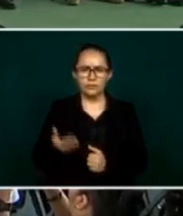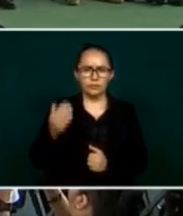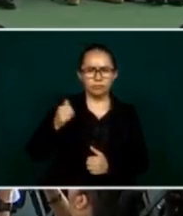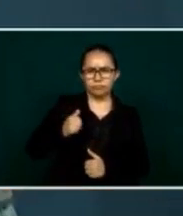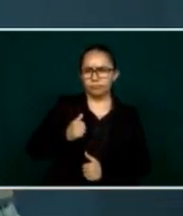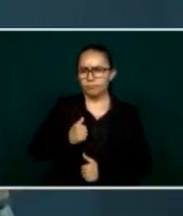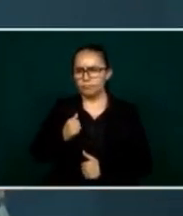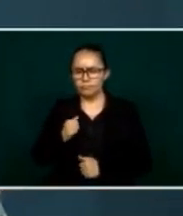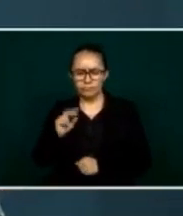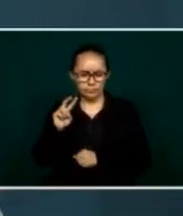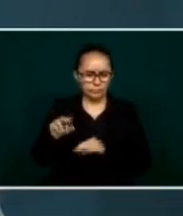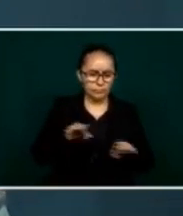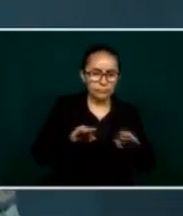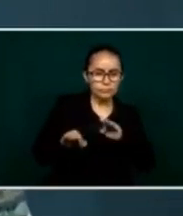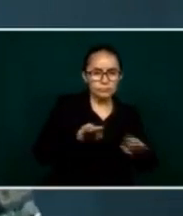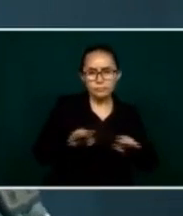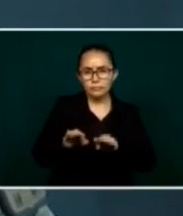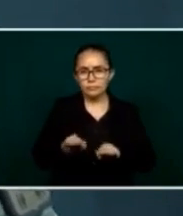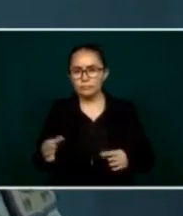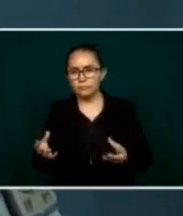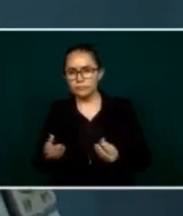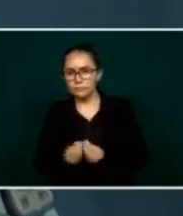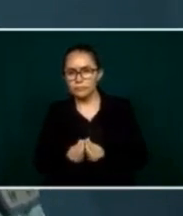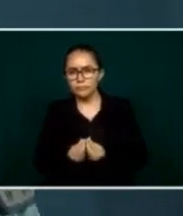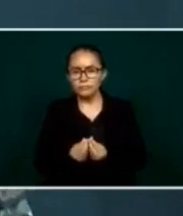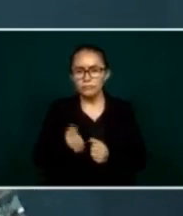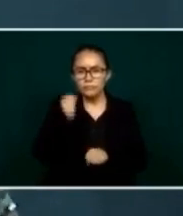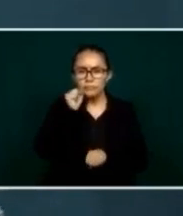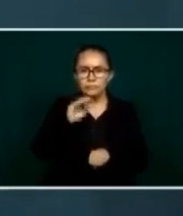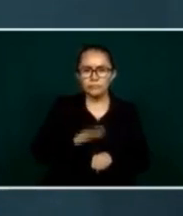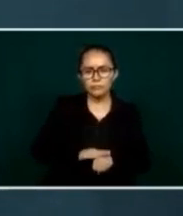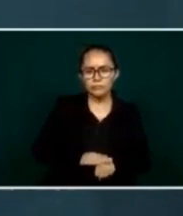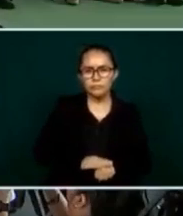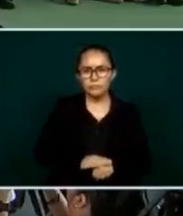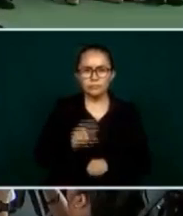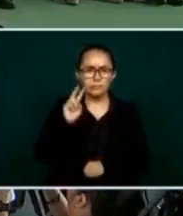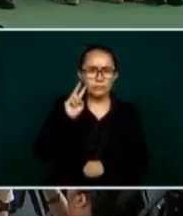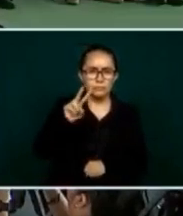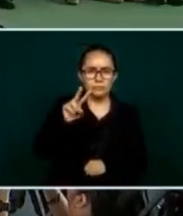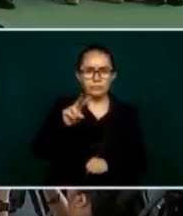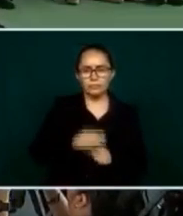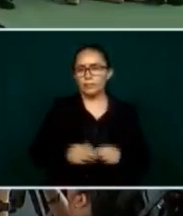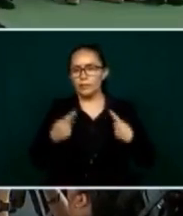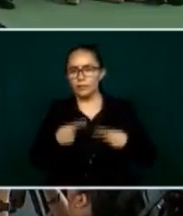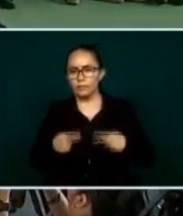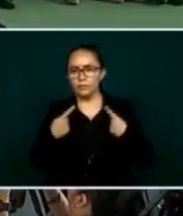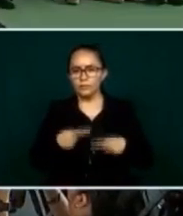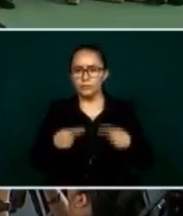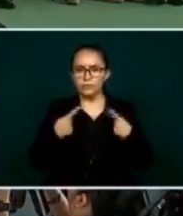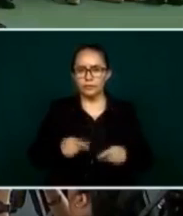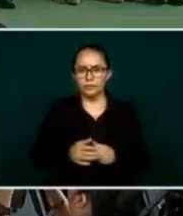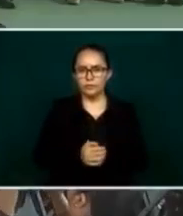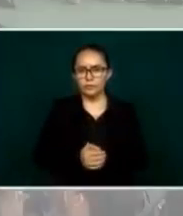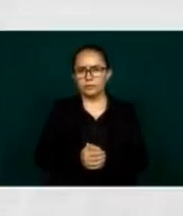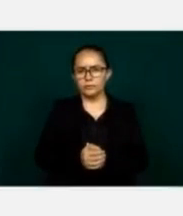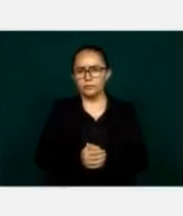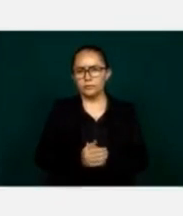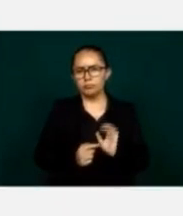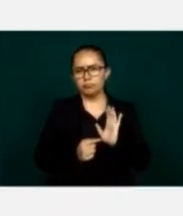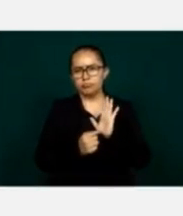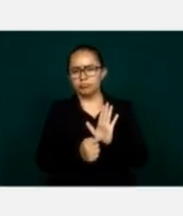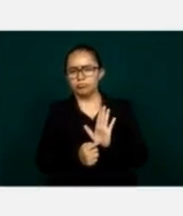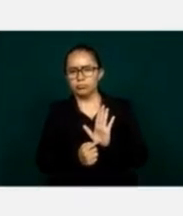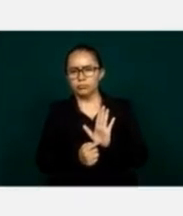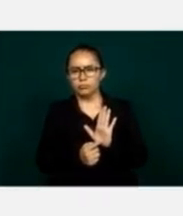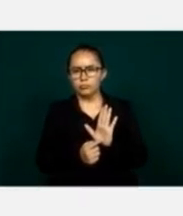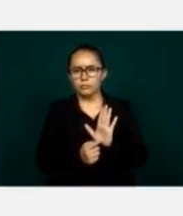when it has to do with safety from this administration, you can see the people that have